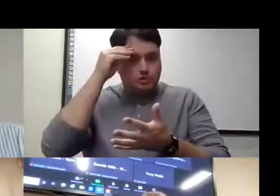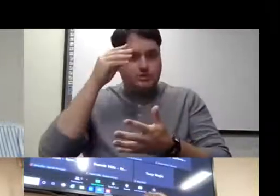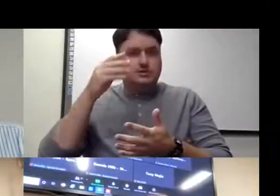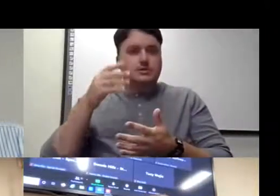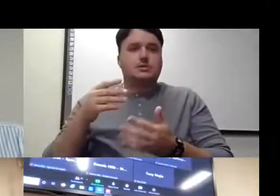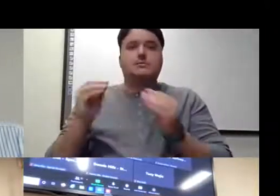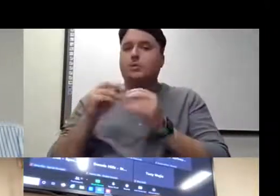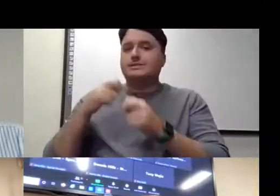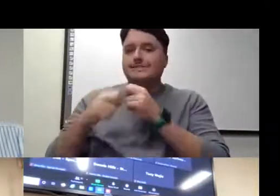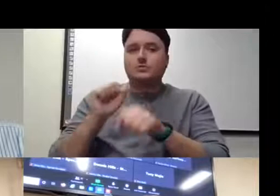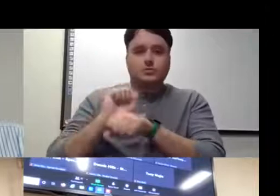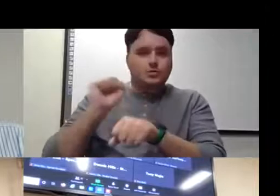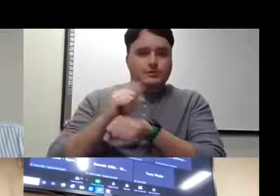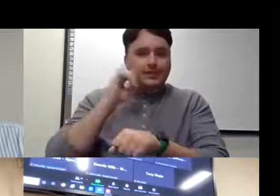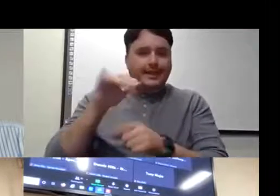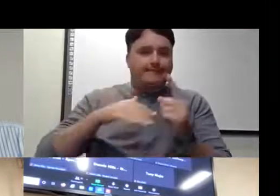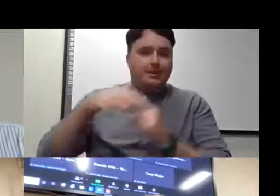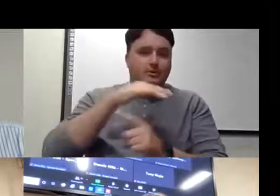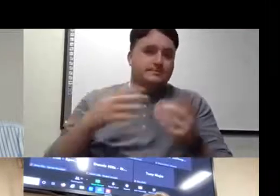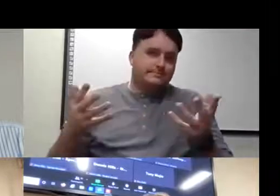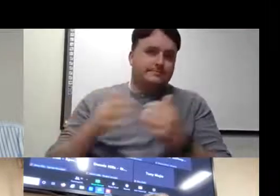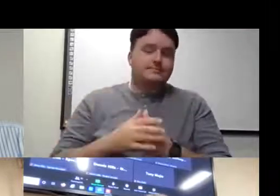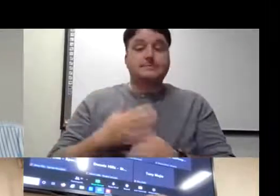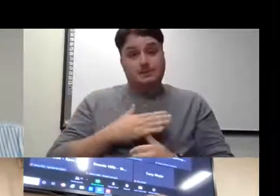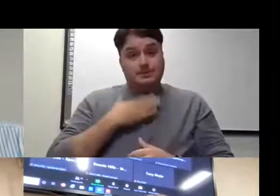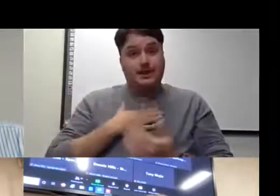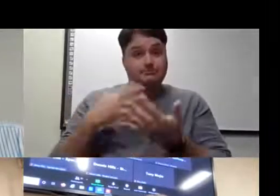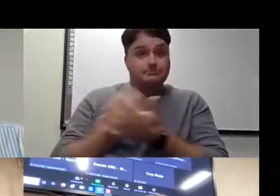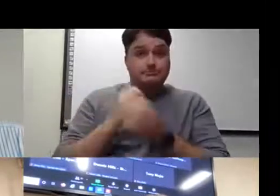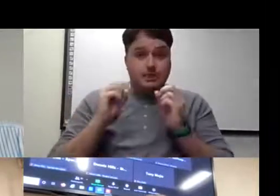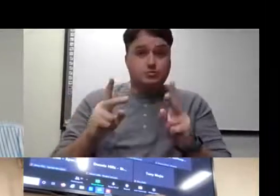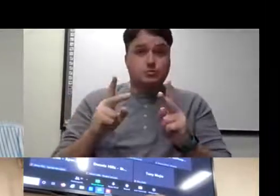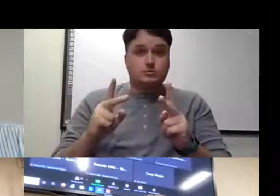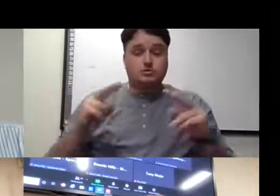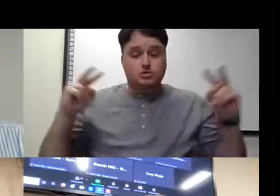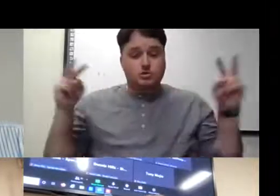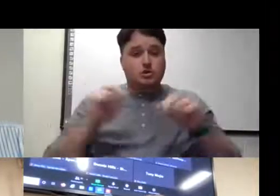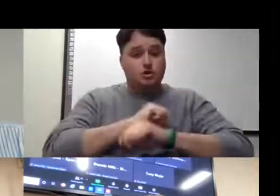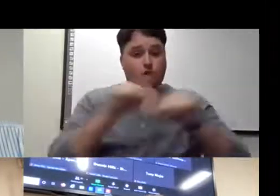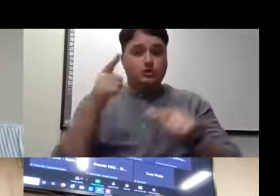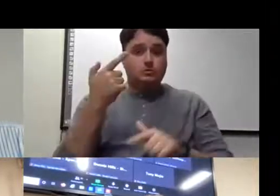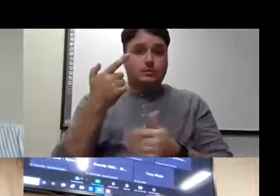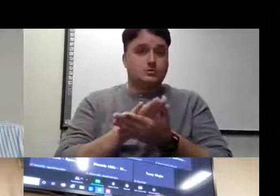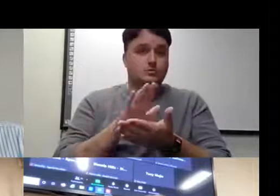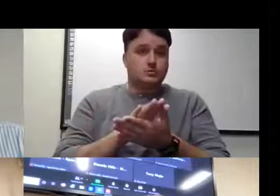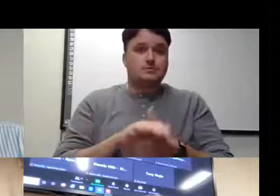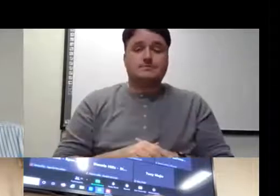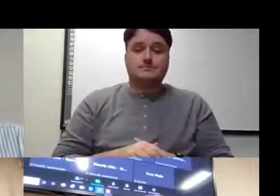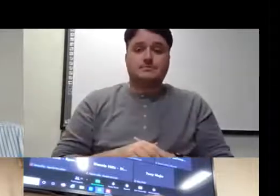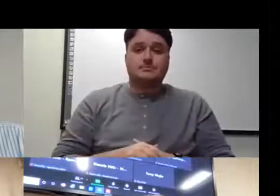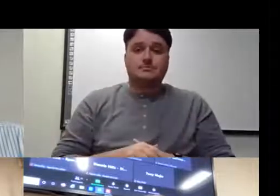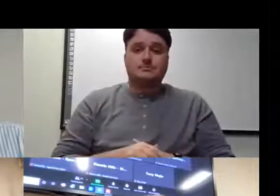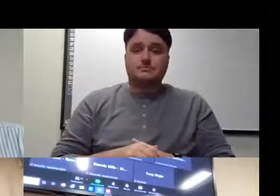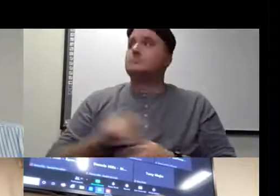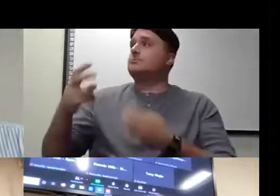to work in that environment. So I'm glad that we take that opportunity to look at all 21 schools. Sure. Thank you. I guess I would